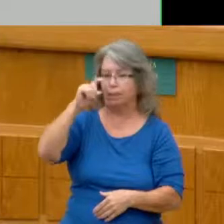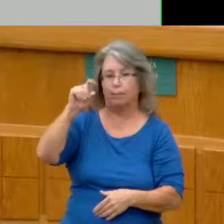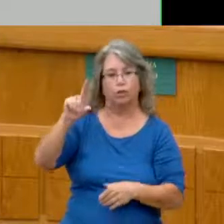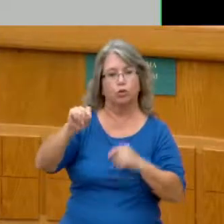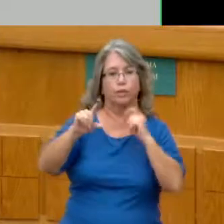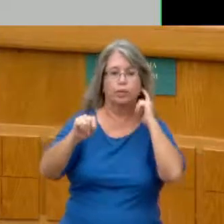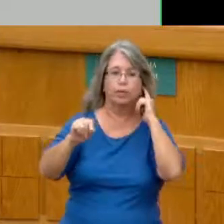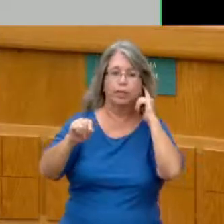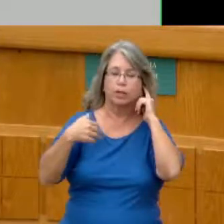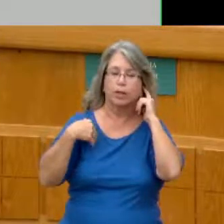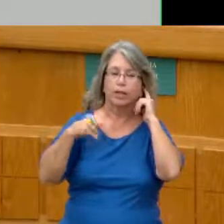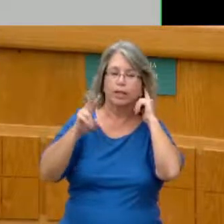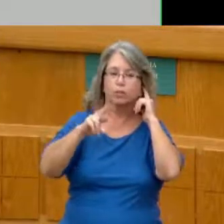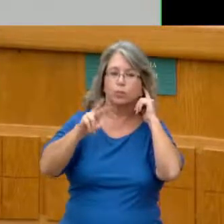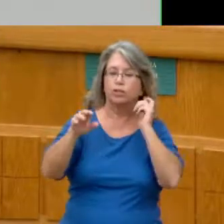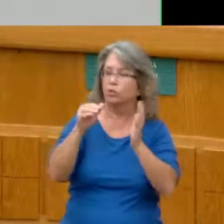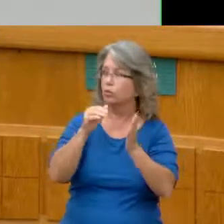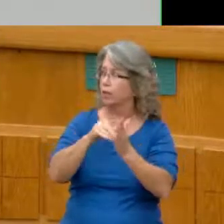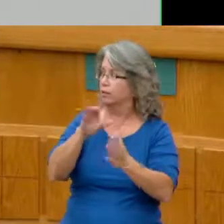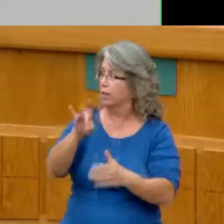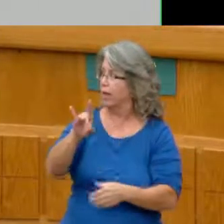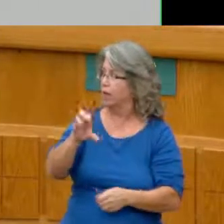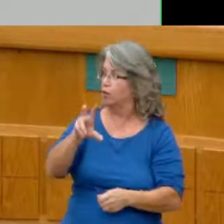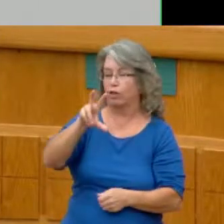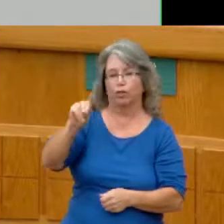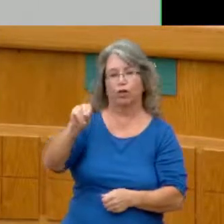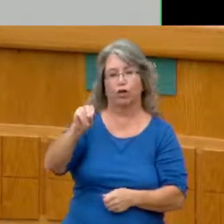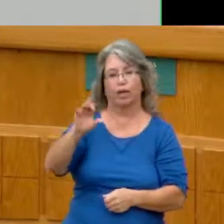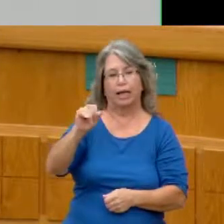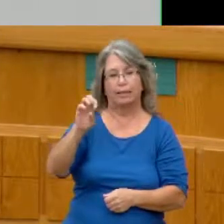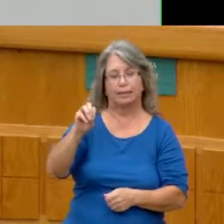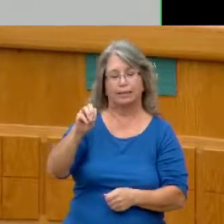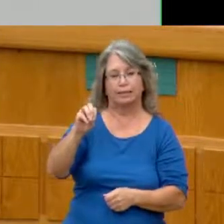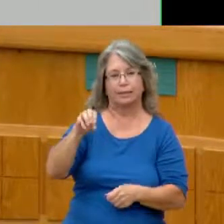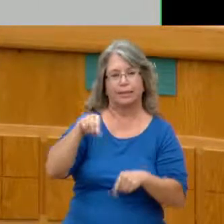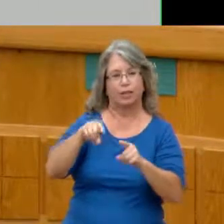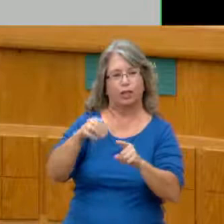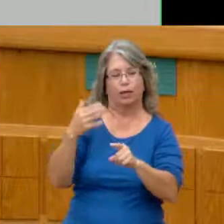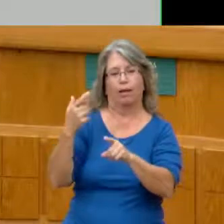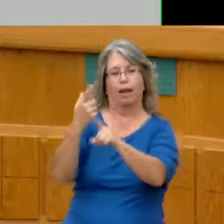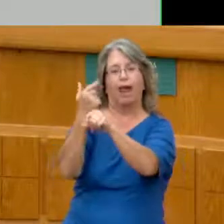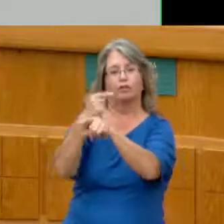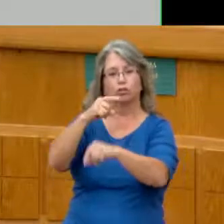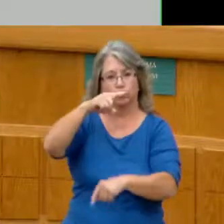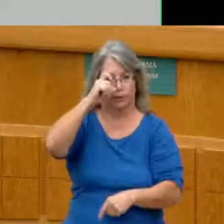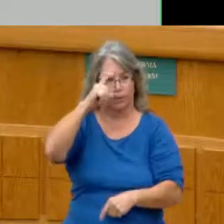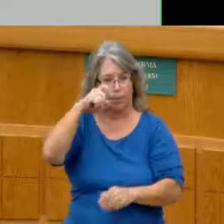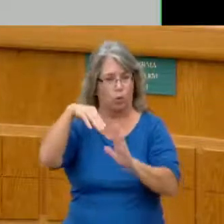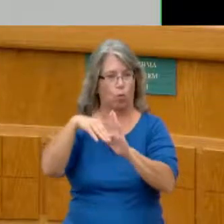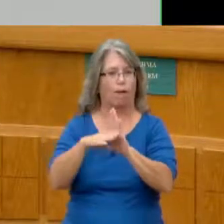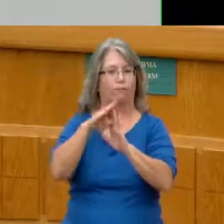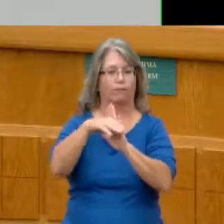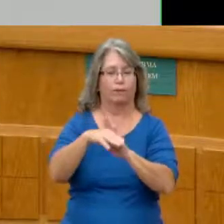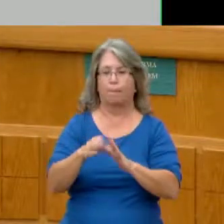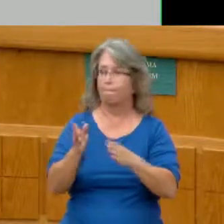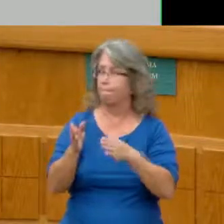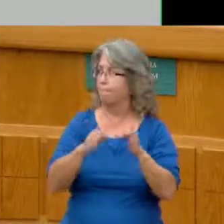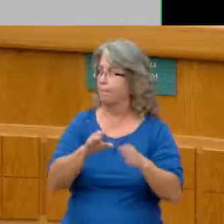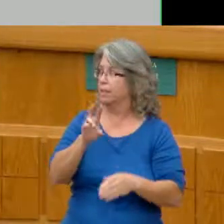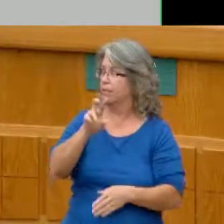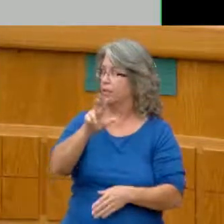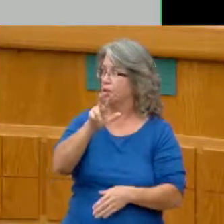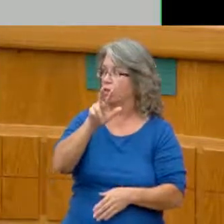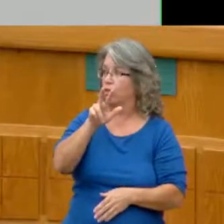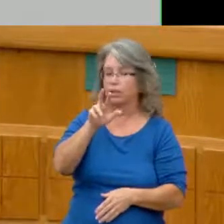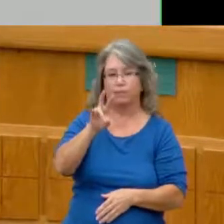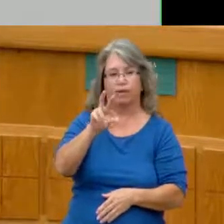were 22,830 cases in that wave, that summer wave last year, and 732 fatalities.